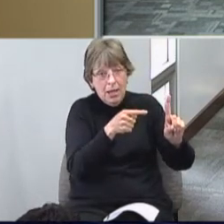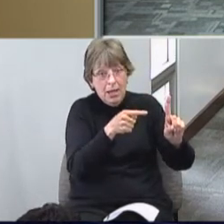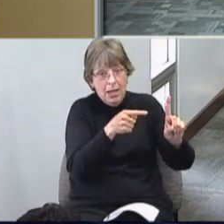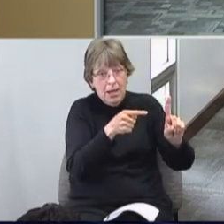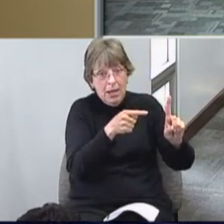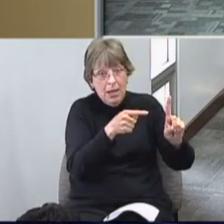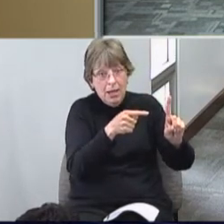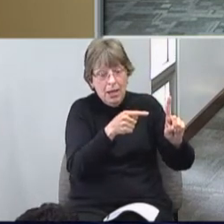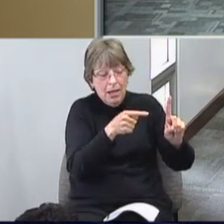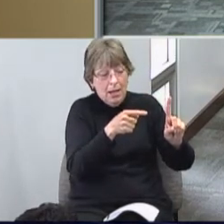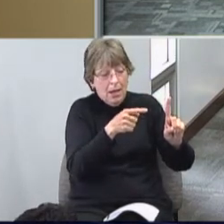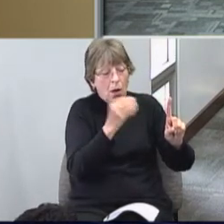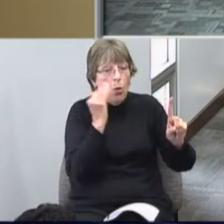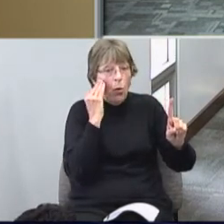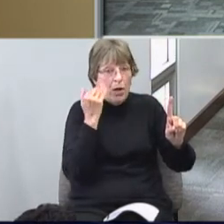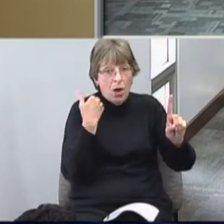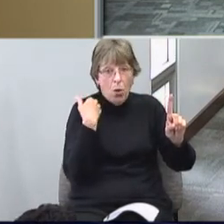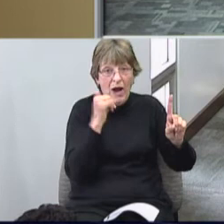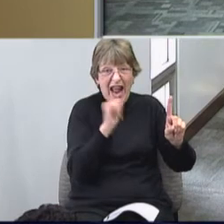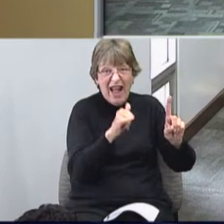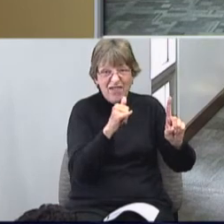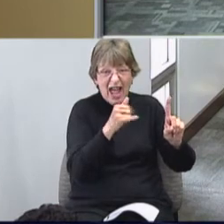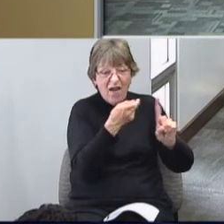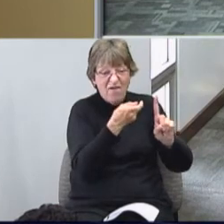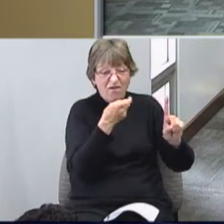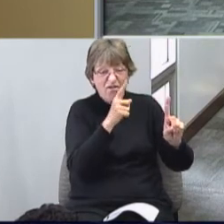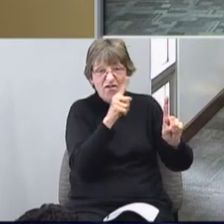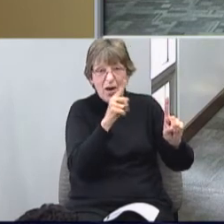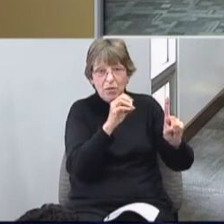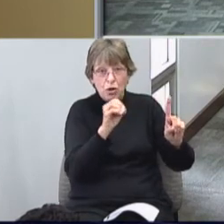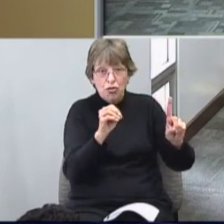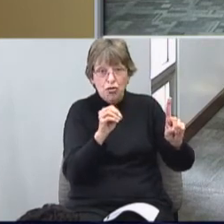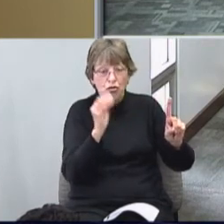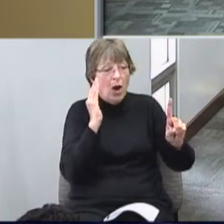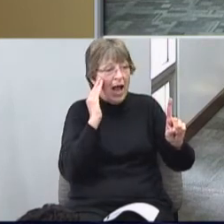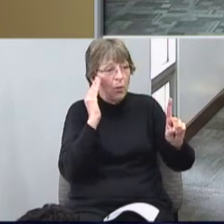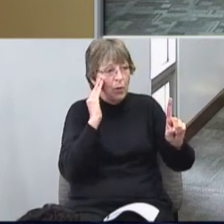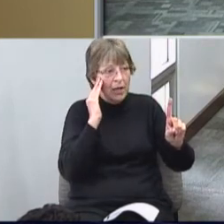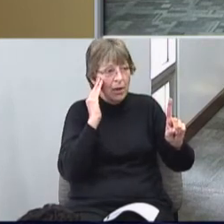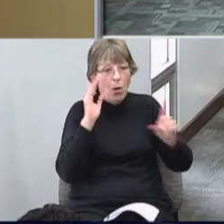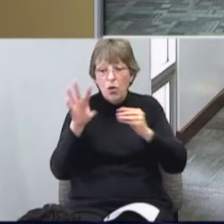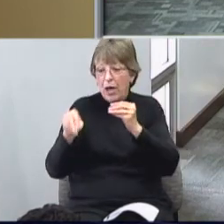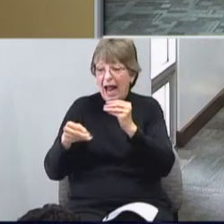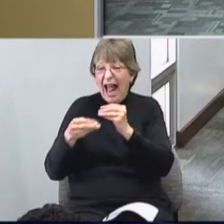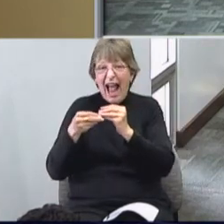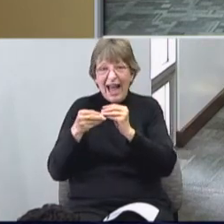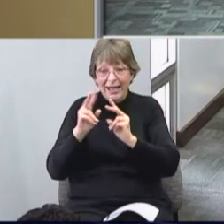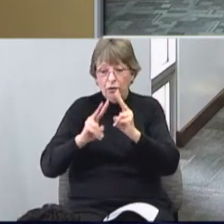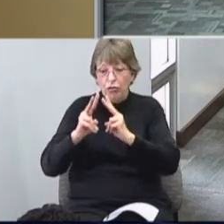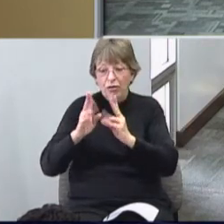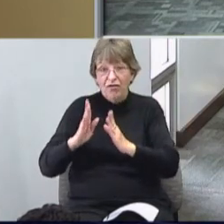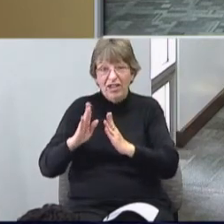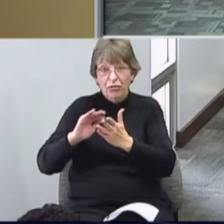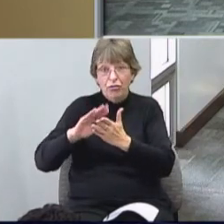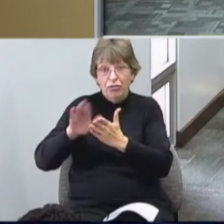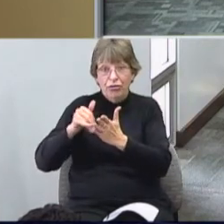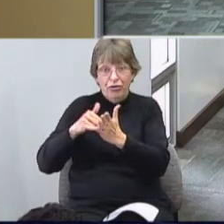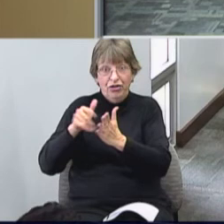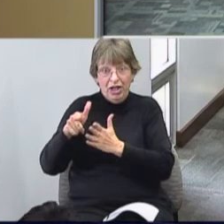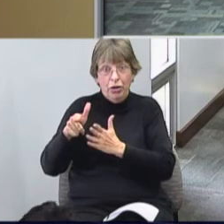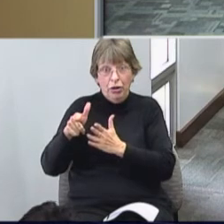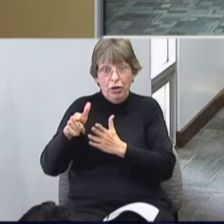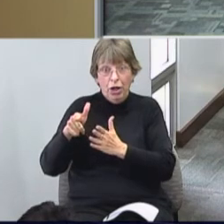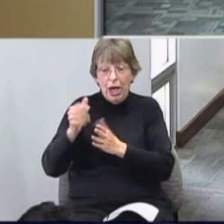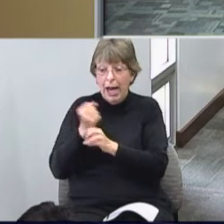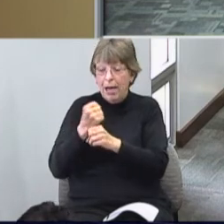road, if they're doing in addition to the visitor center, where it makes sense and it meets the